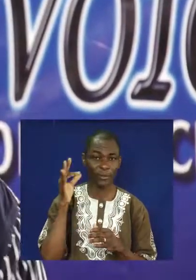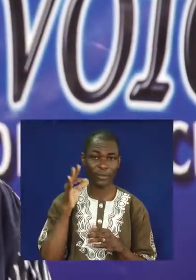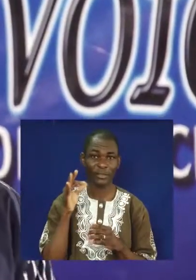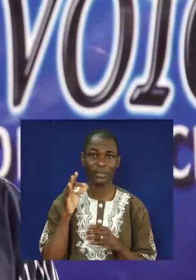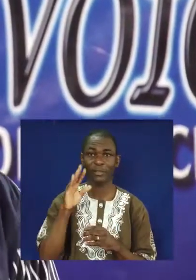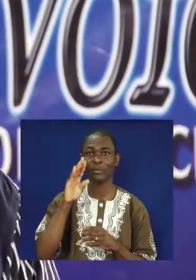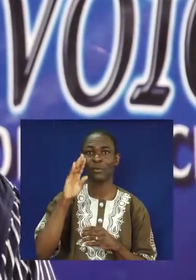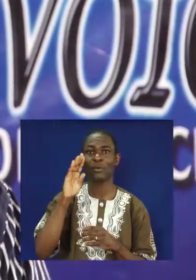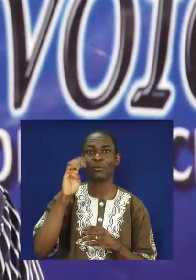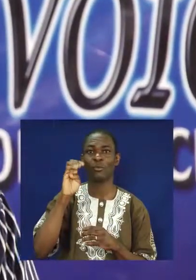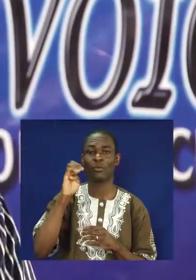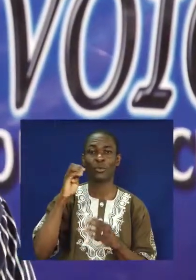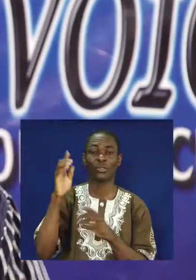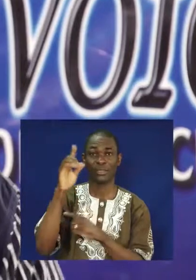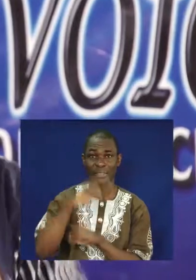Matthew chapter 4 say